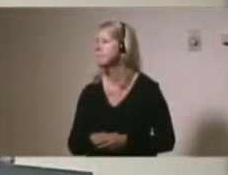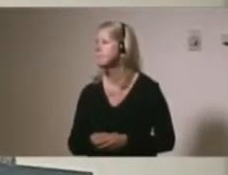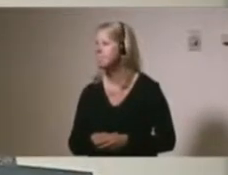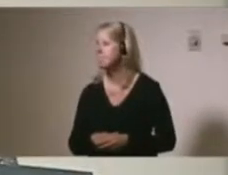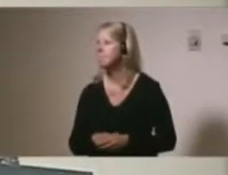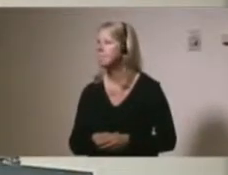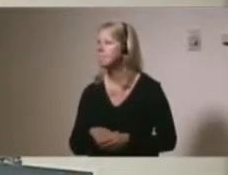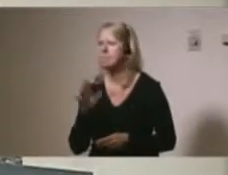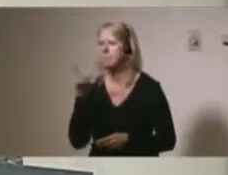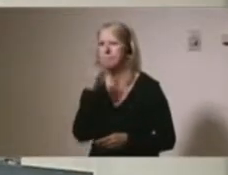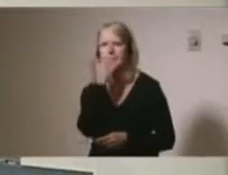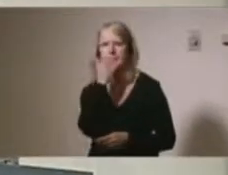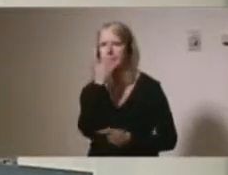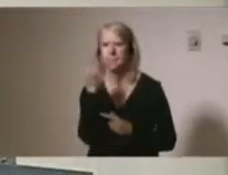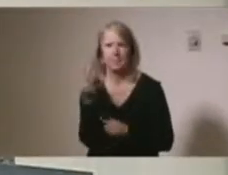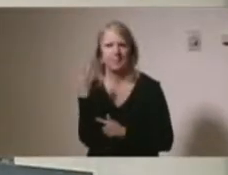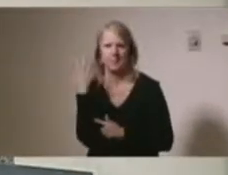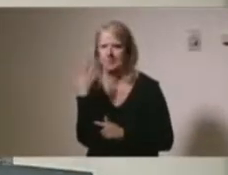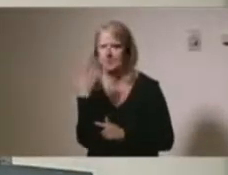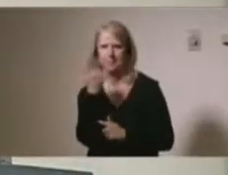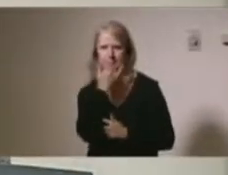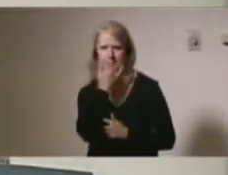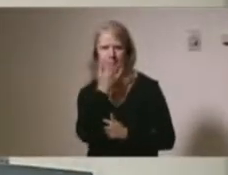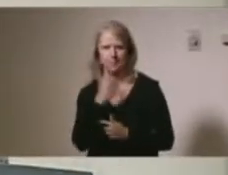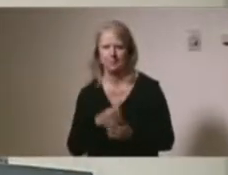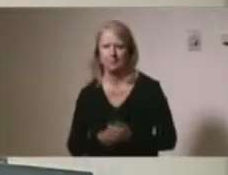that's not the right one.